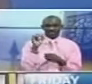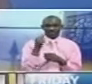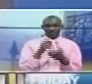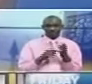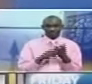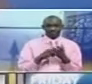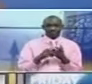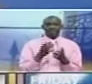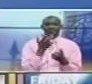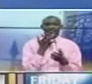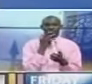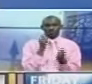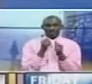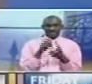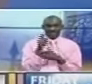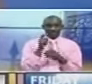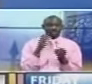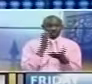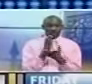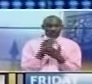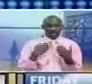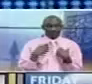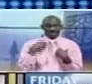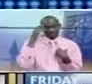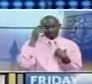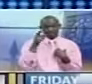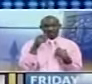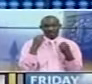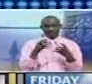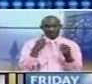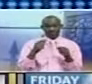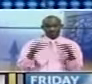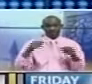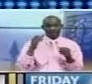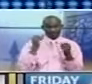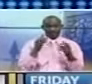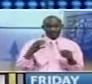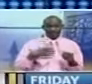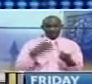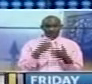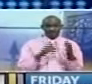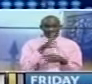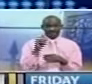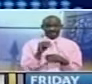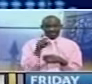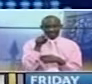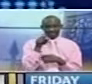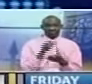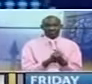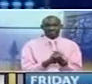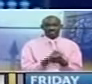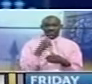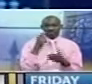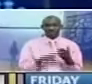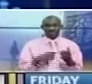or favorite? A very tricky one, which I know may even be offensive to very many people in Africa and beyond. Okay. Why?